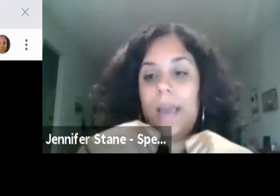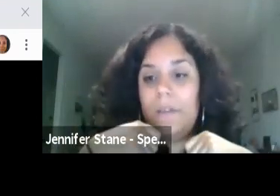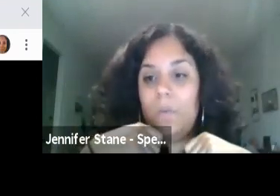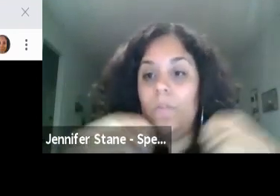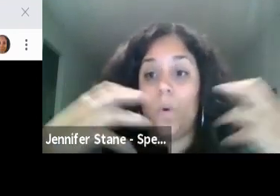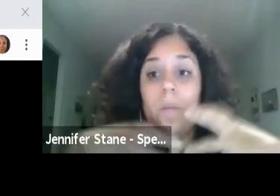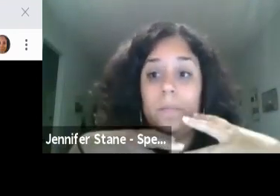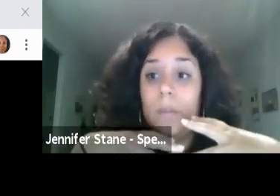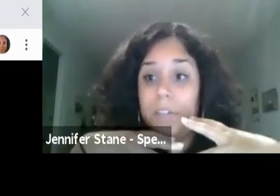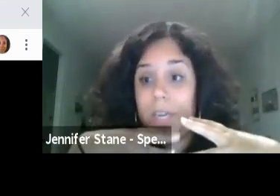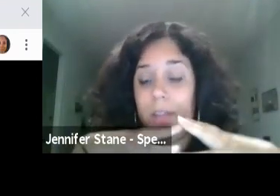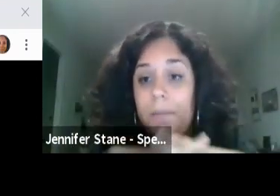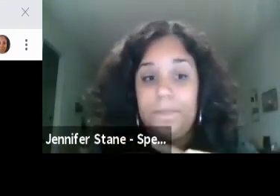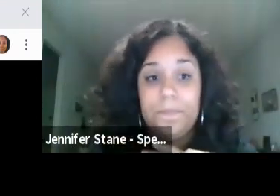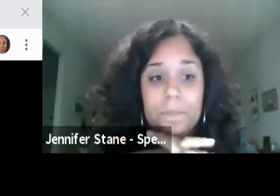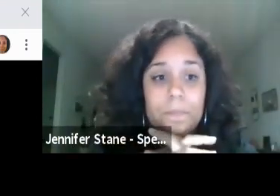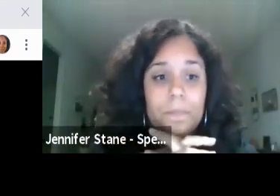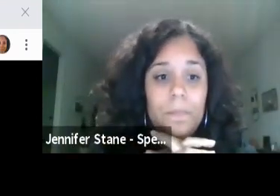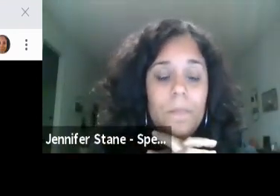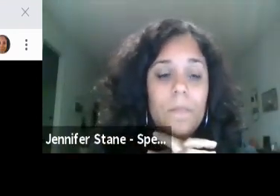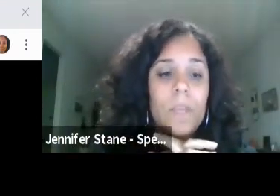likely a cavity will form underneath there.